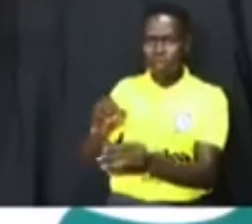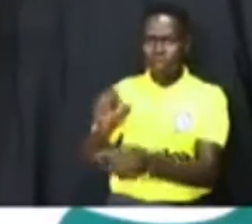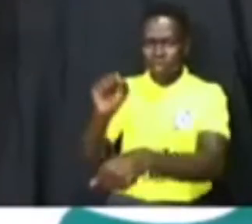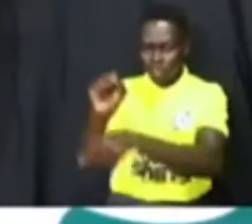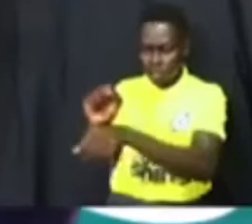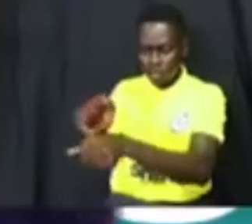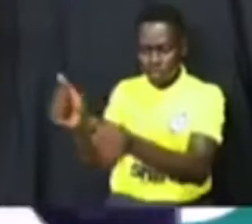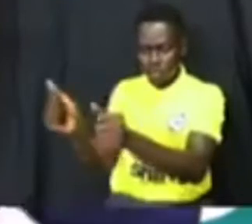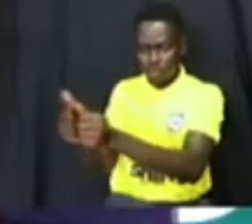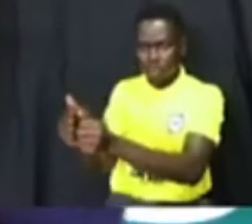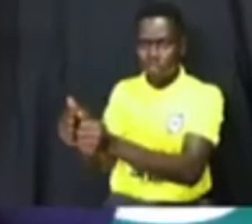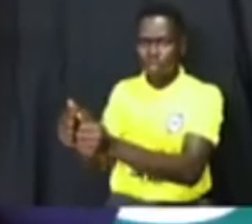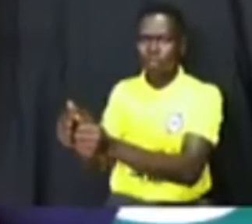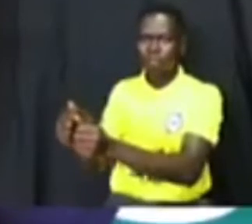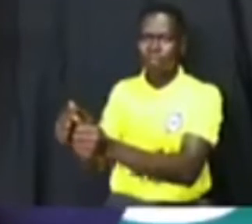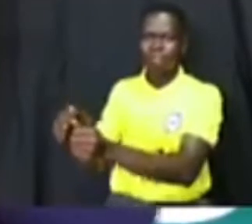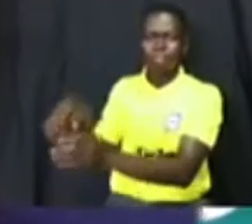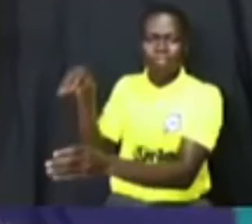believer ablaze.